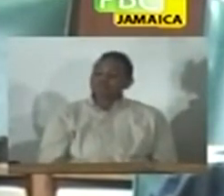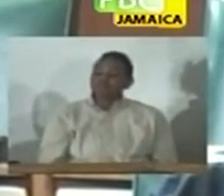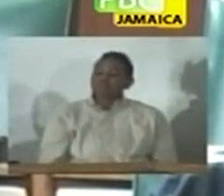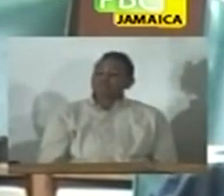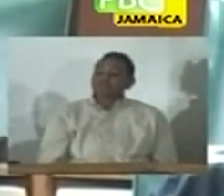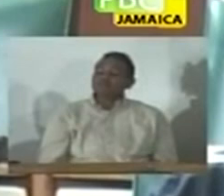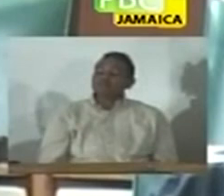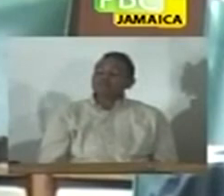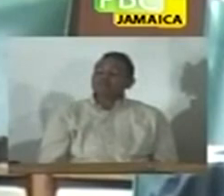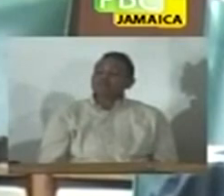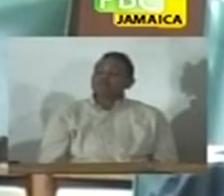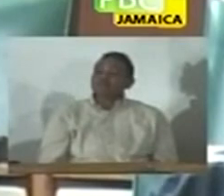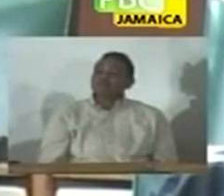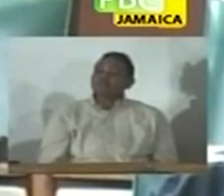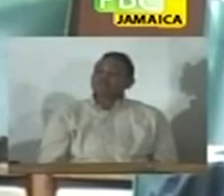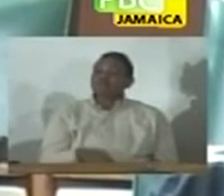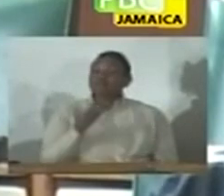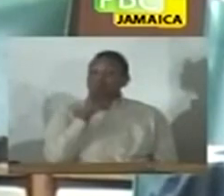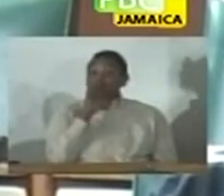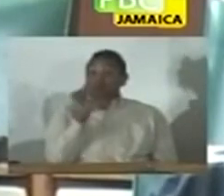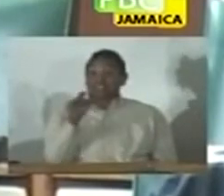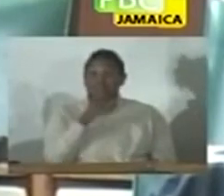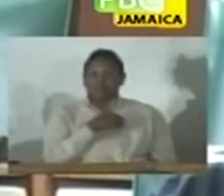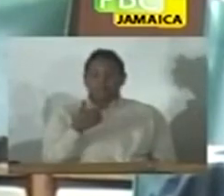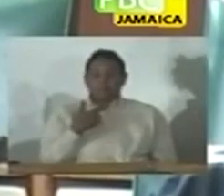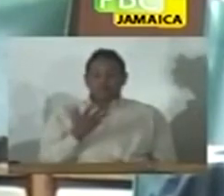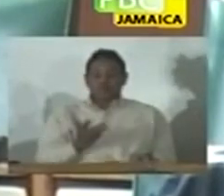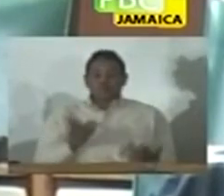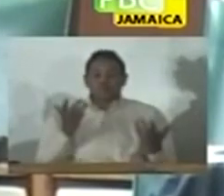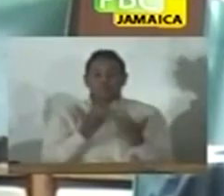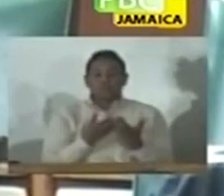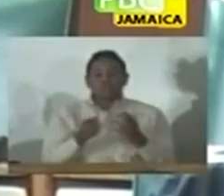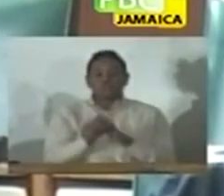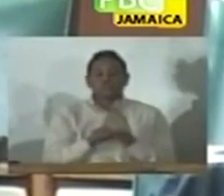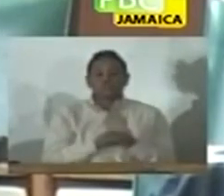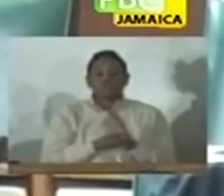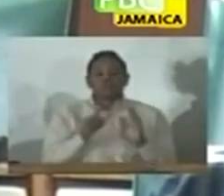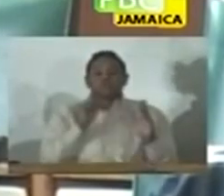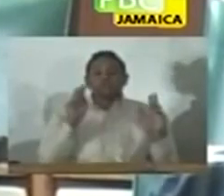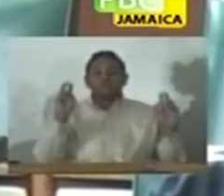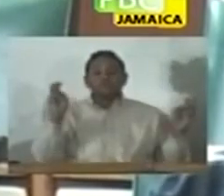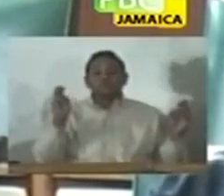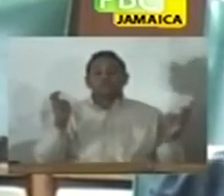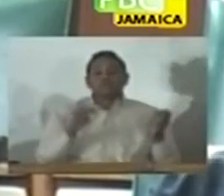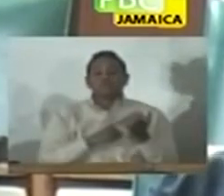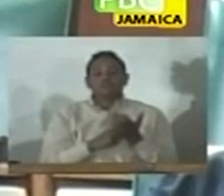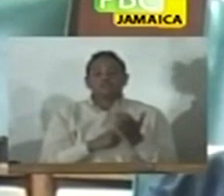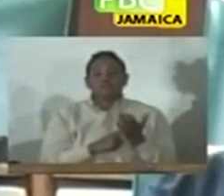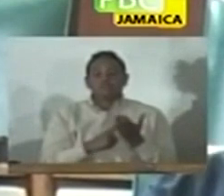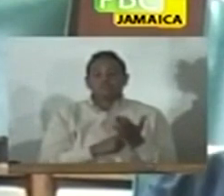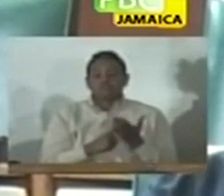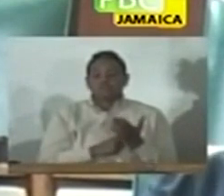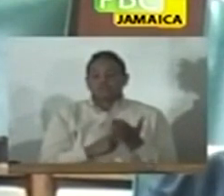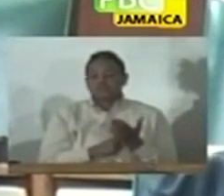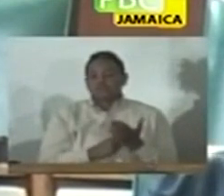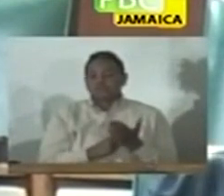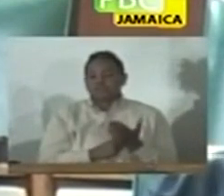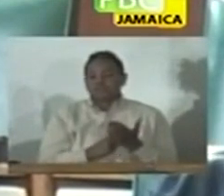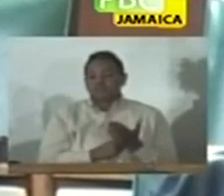themselves to the subject under discussion. Haven't you already, Mr. President,